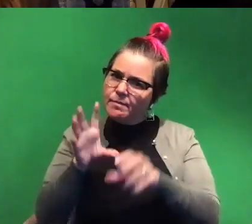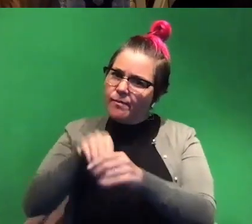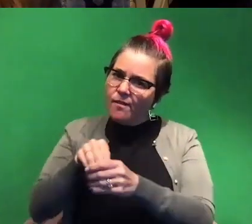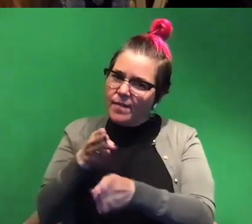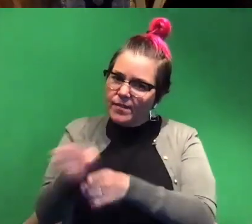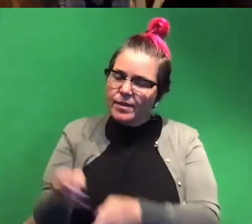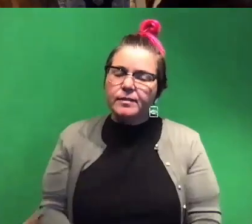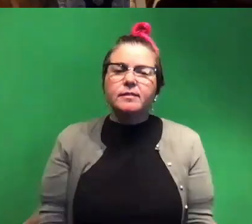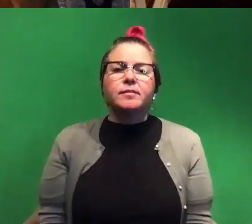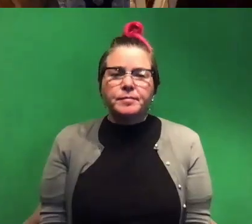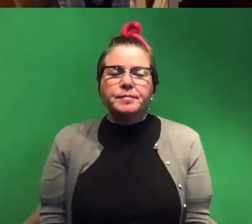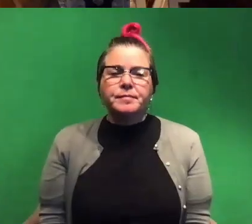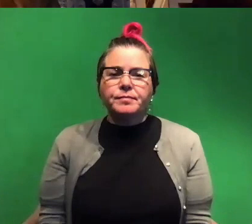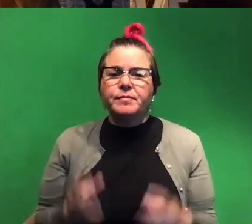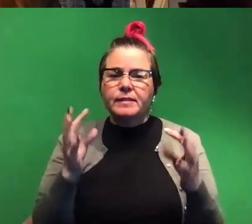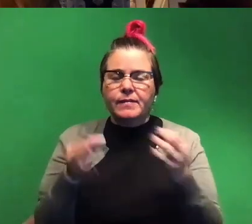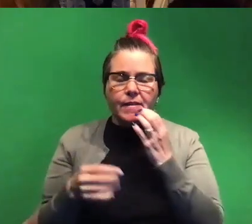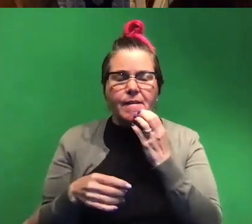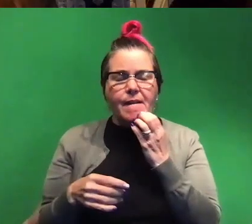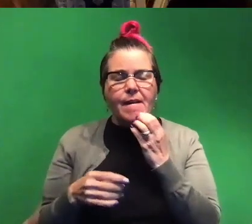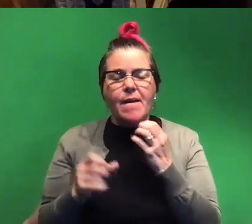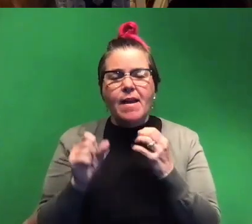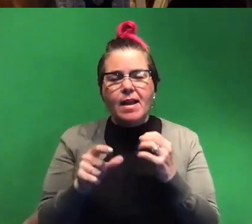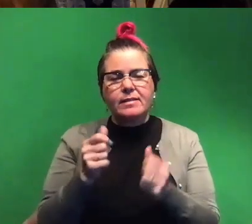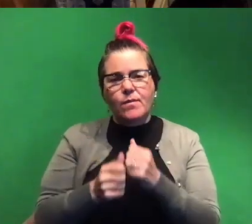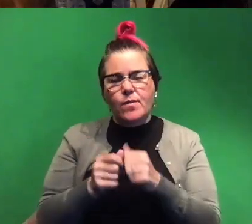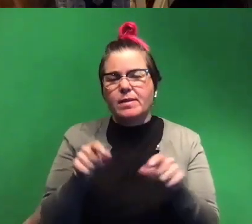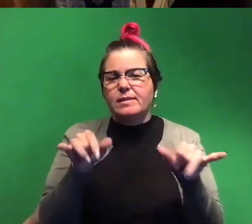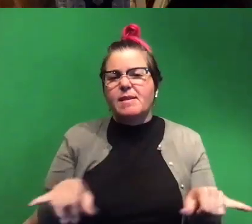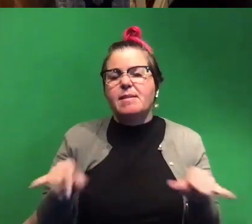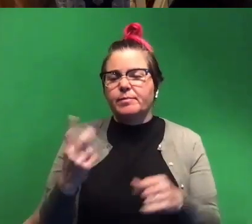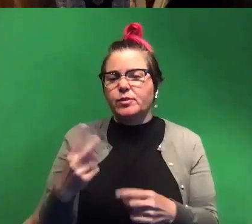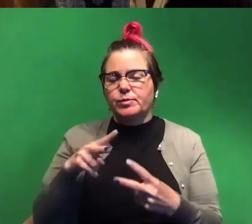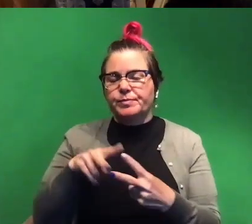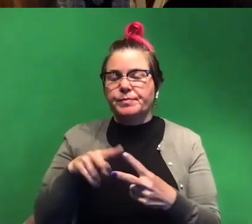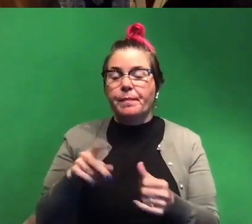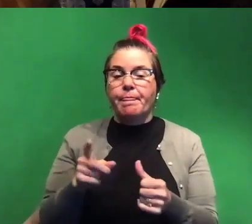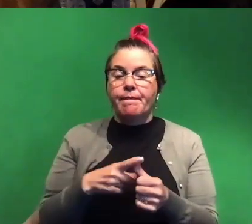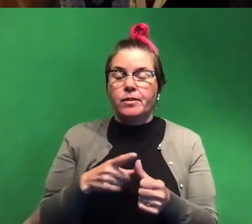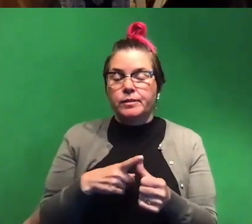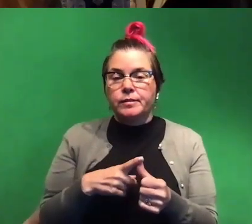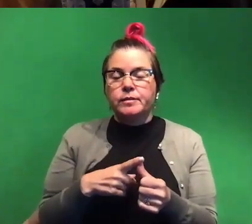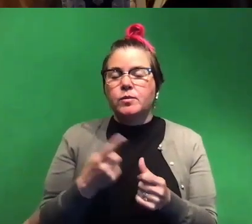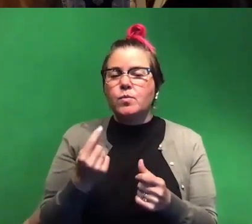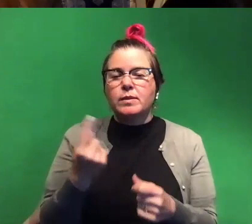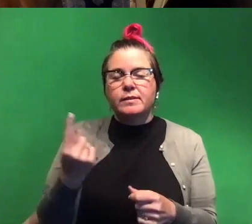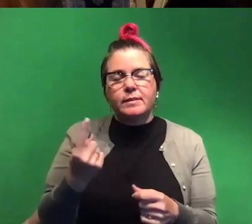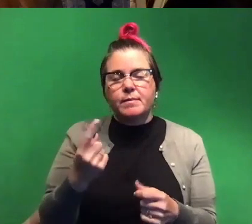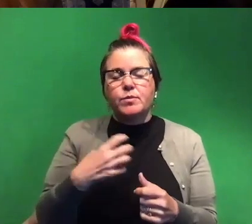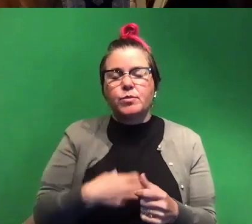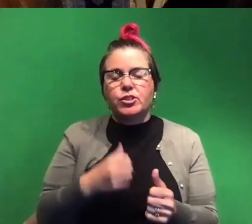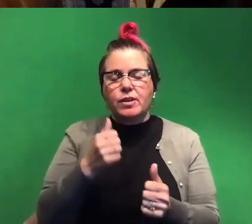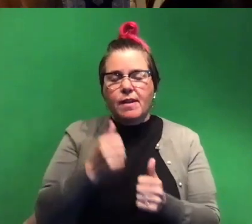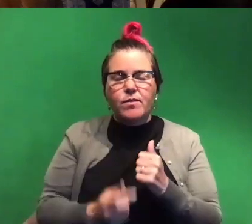sure. Yeah. Okay. So we asked everybody the same two questions at the end. And the first question is, what's something that you wish